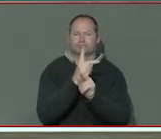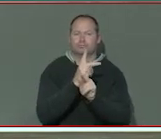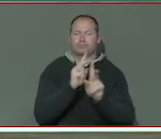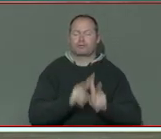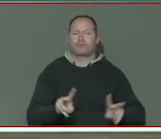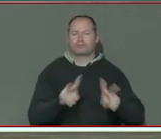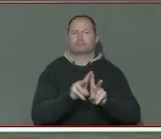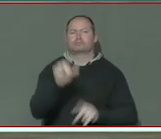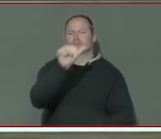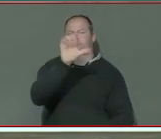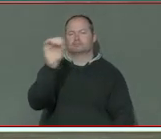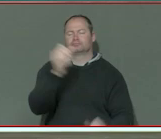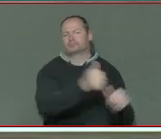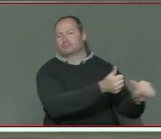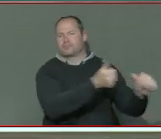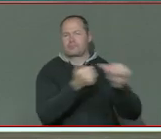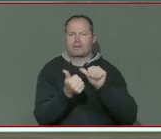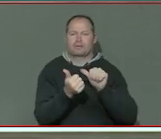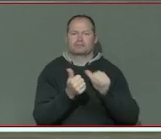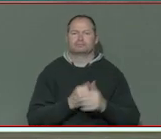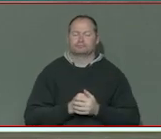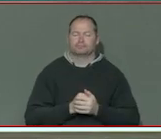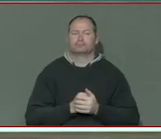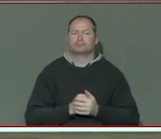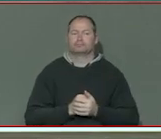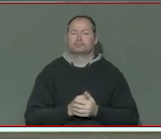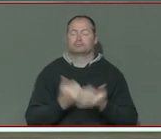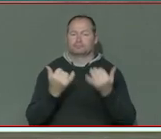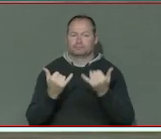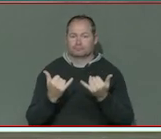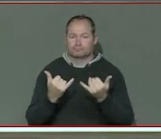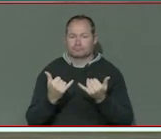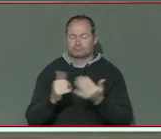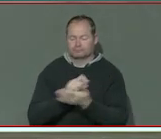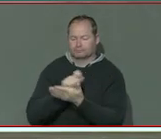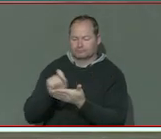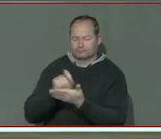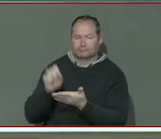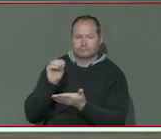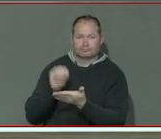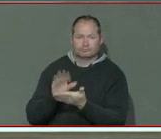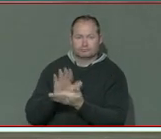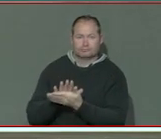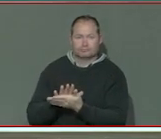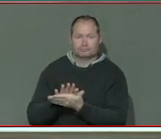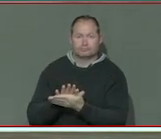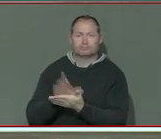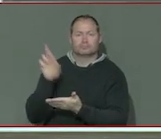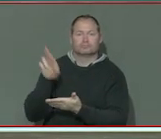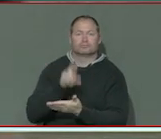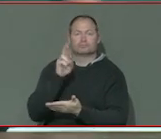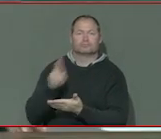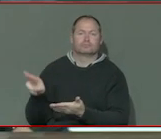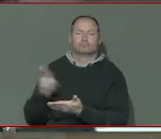was returned by Schultz. This has been wrongly posted to the account of Stahls.